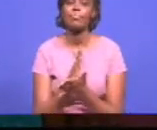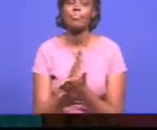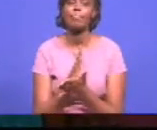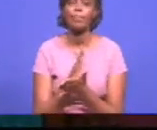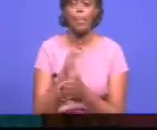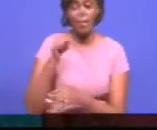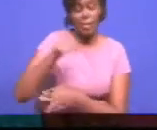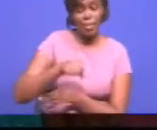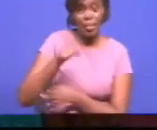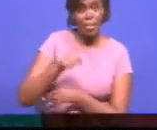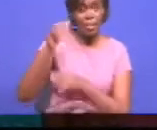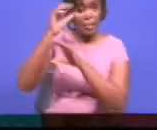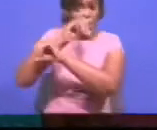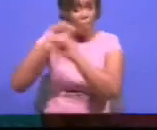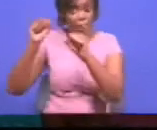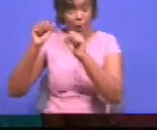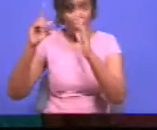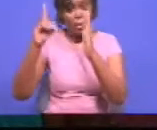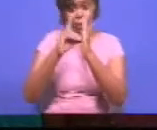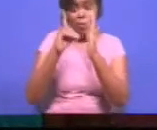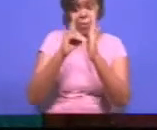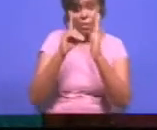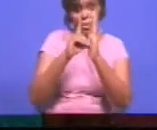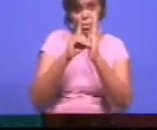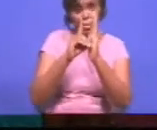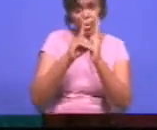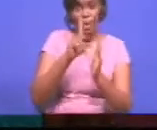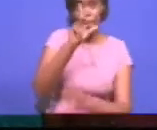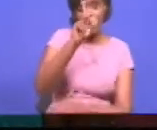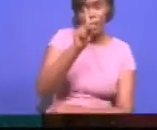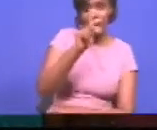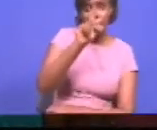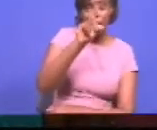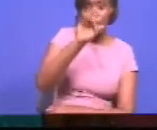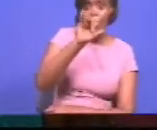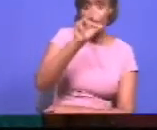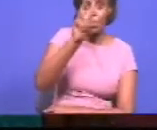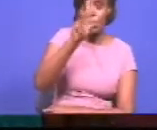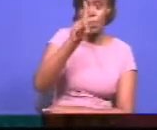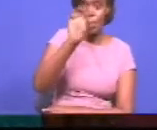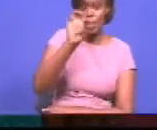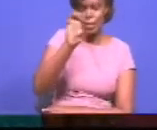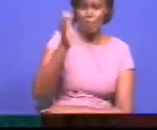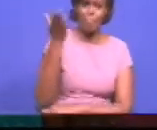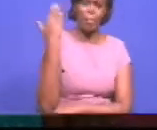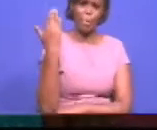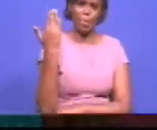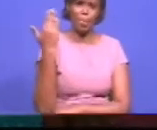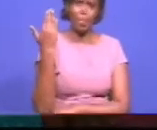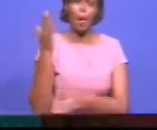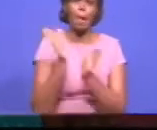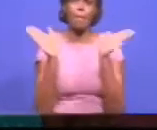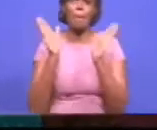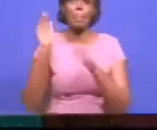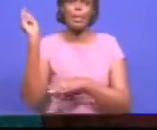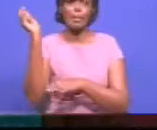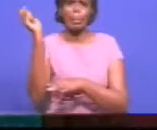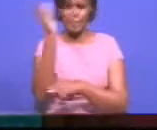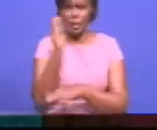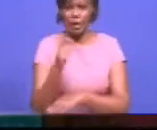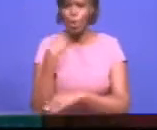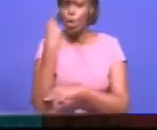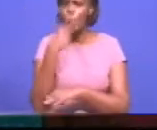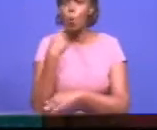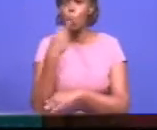This was His Excellency Dr. Jakaya Mrisho Kikwete, the then President of the United Republic of Tanzania, who